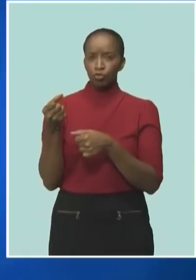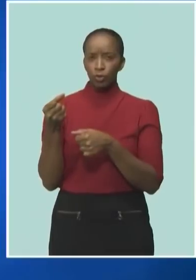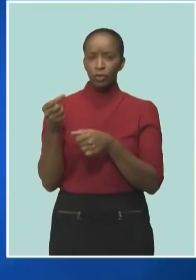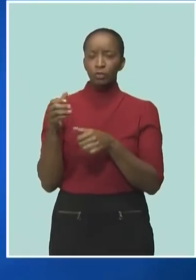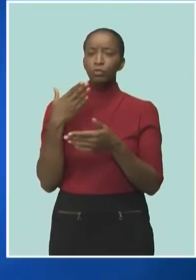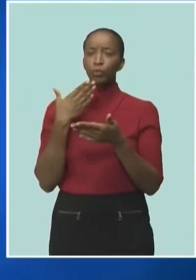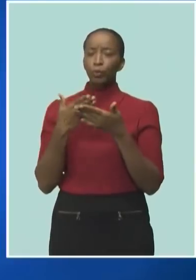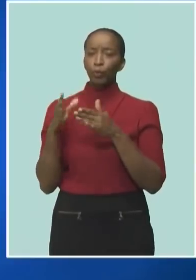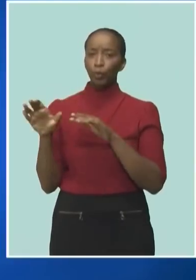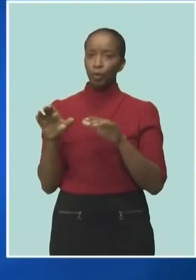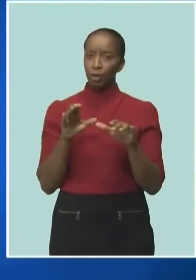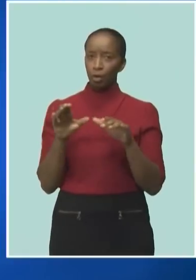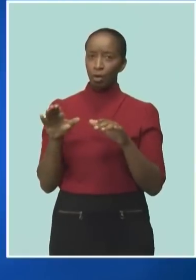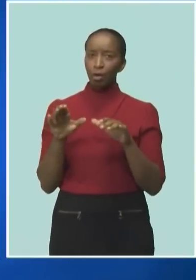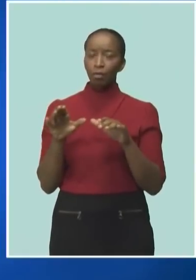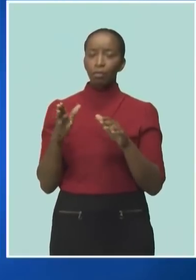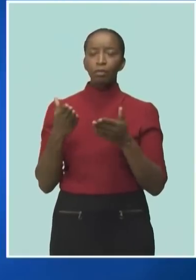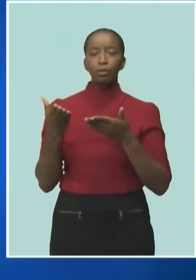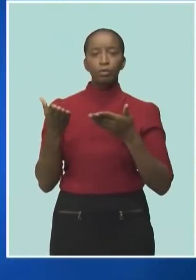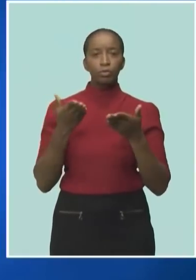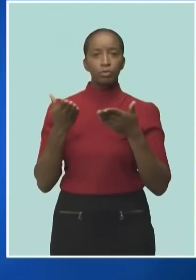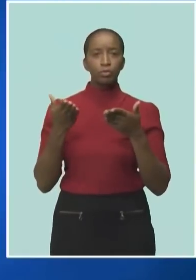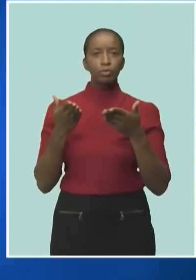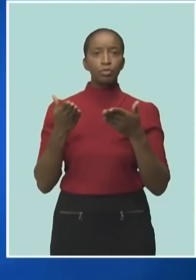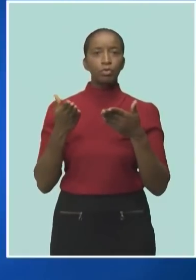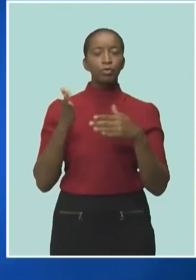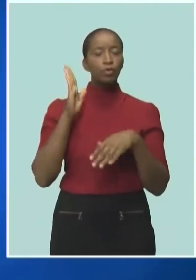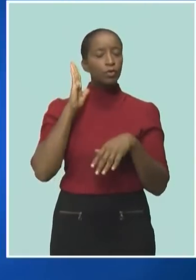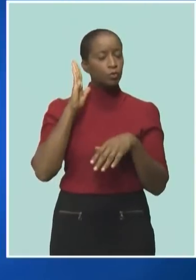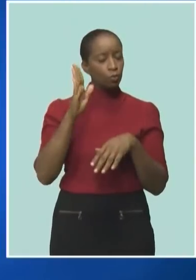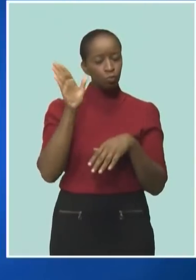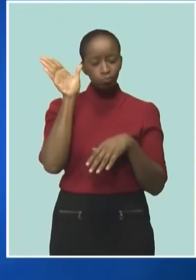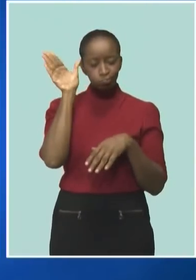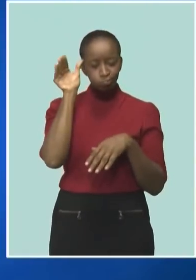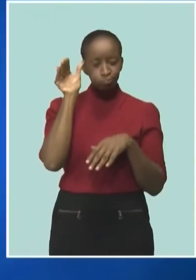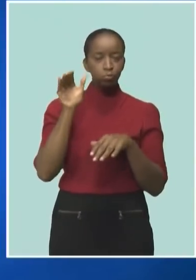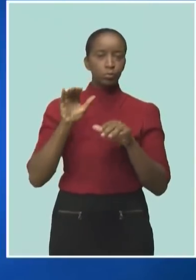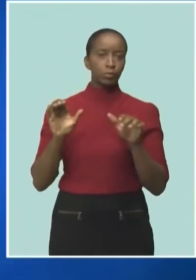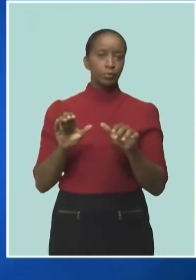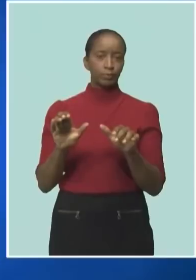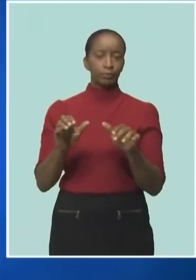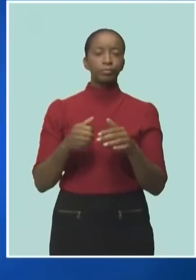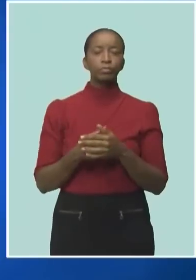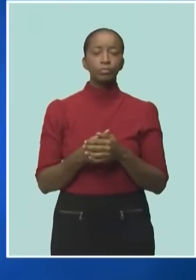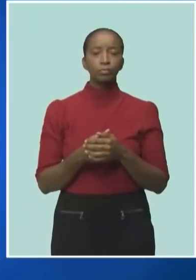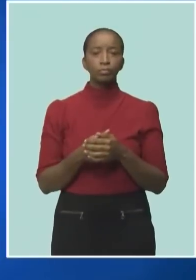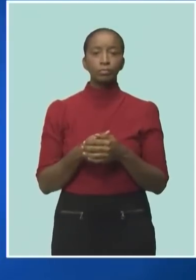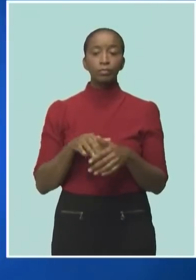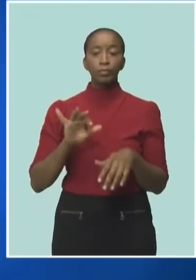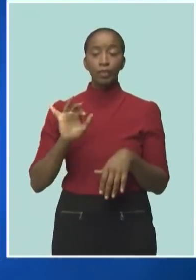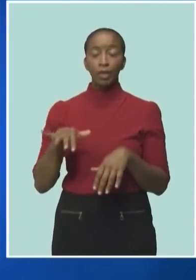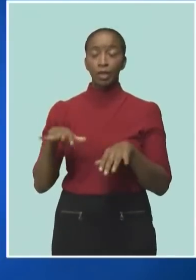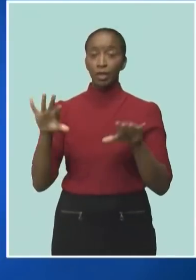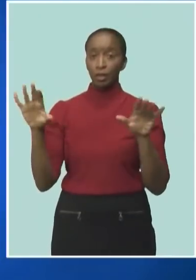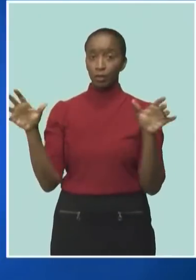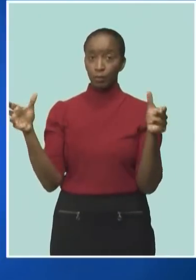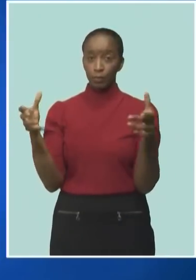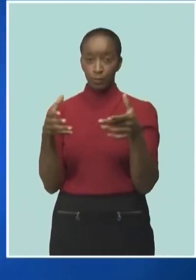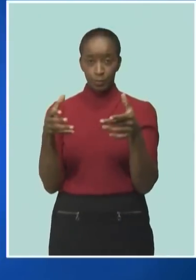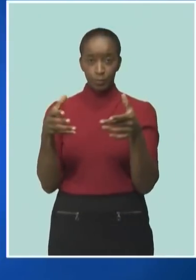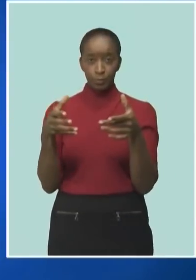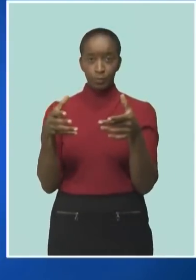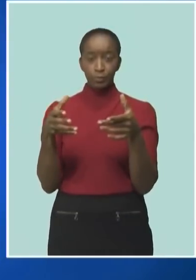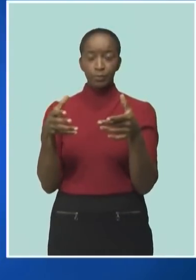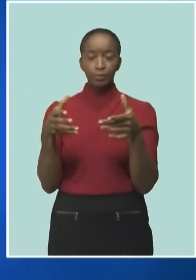confident that COB FSIA, the insurance subsidiary of COB, a hybrid insurance agency, is